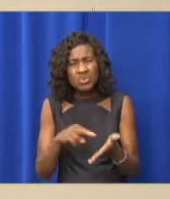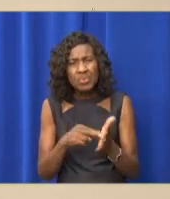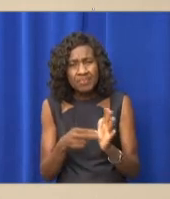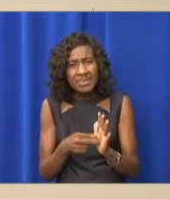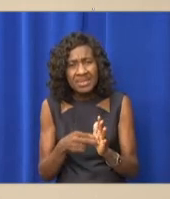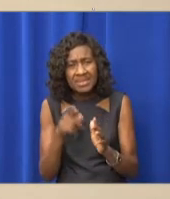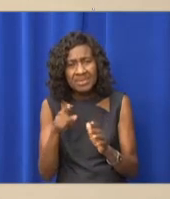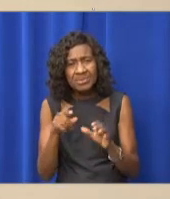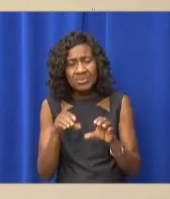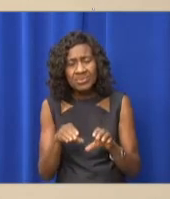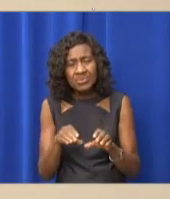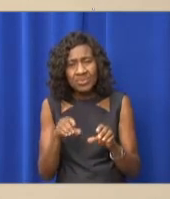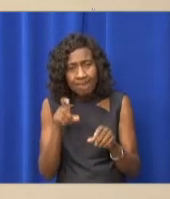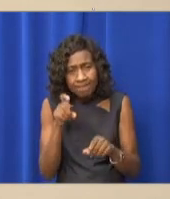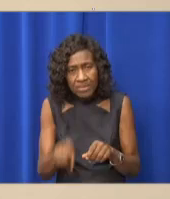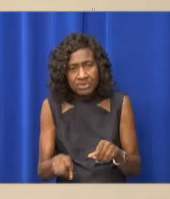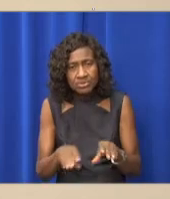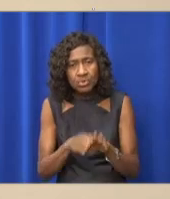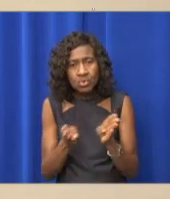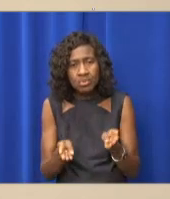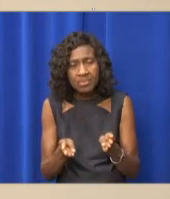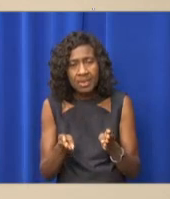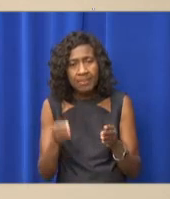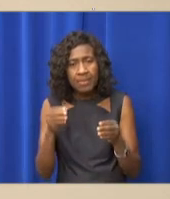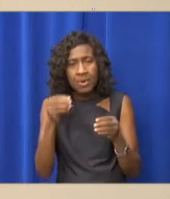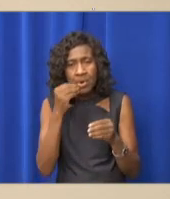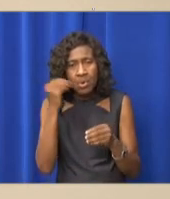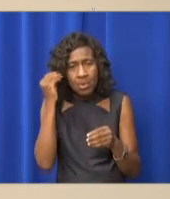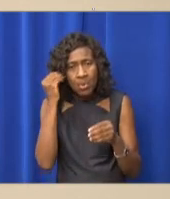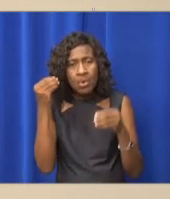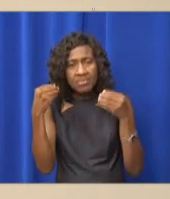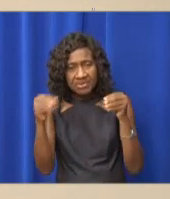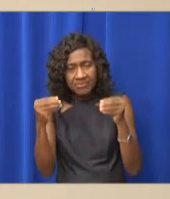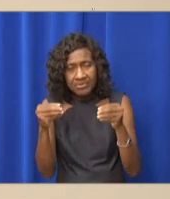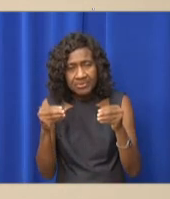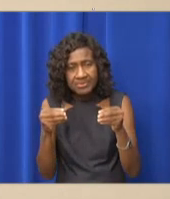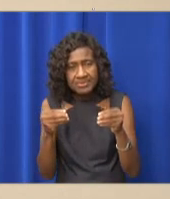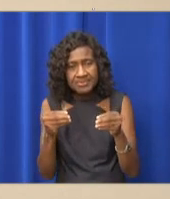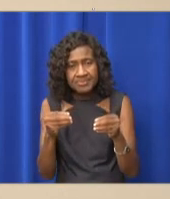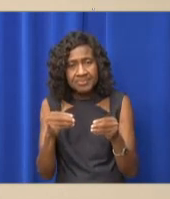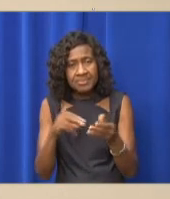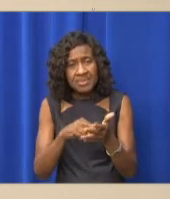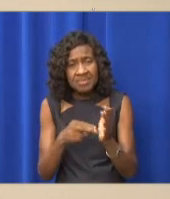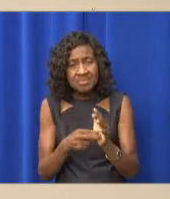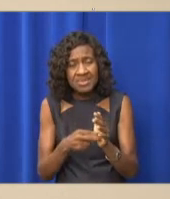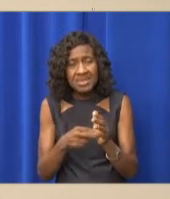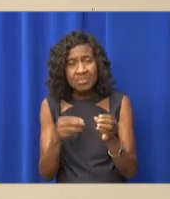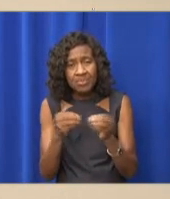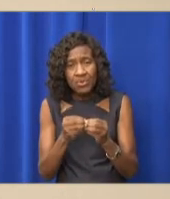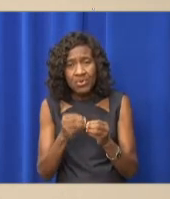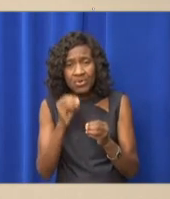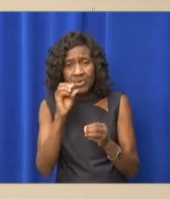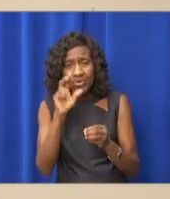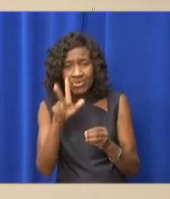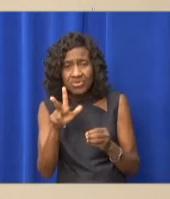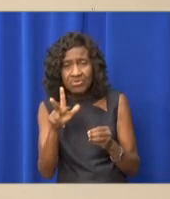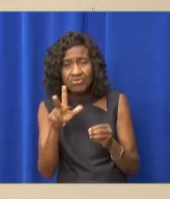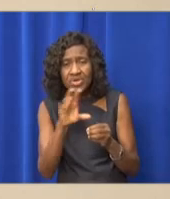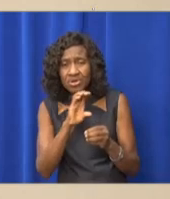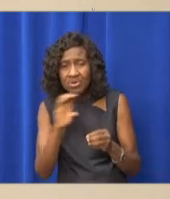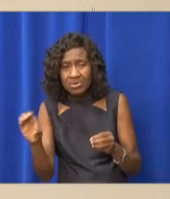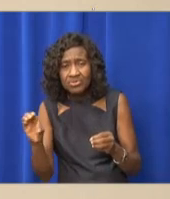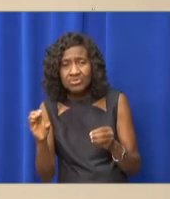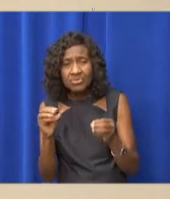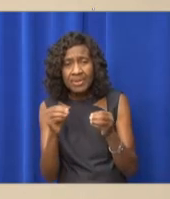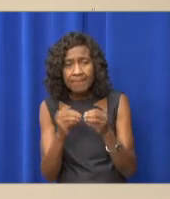that sector to work without that. And again, you're looking at another 300-400 people. And now you're also looking at